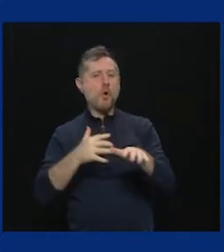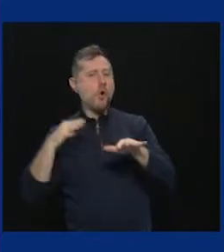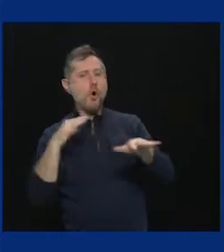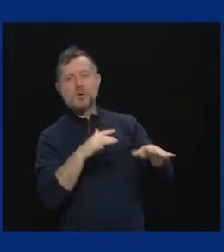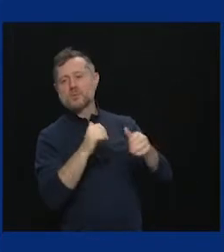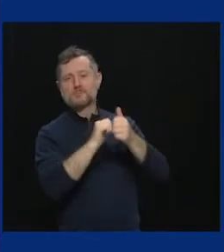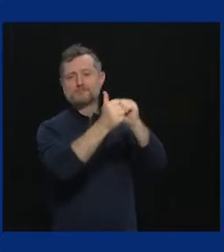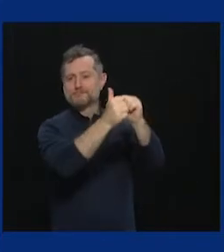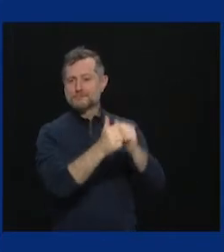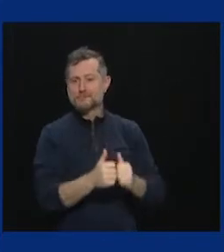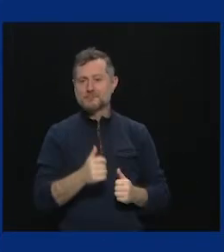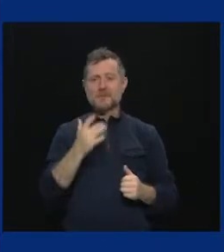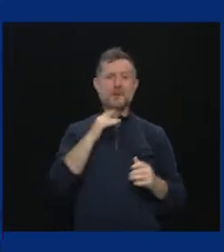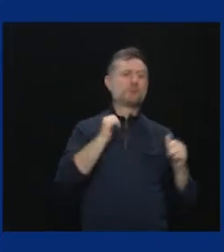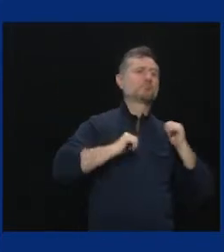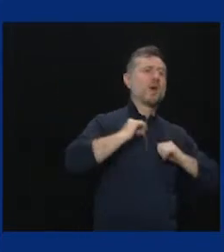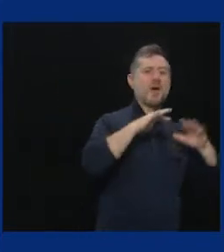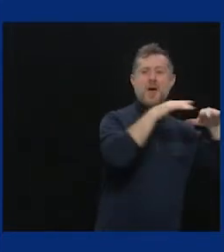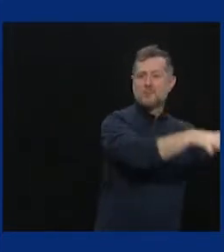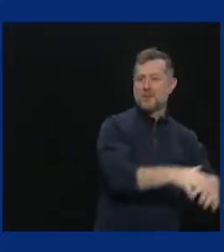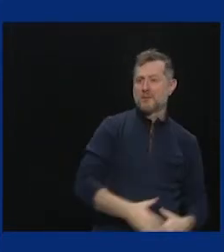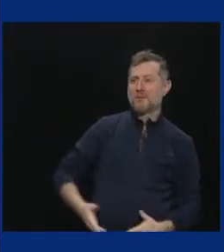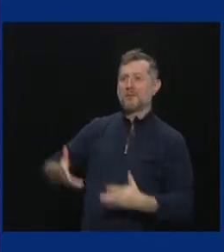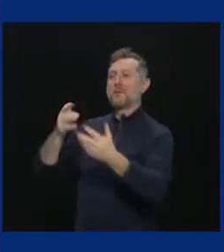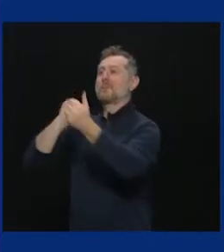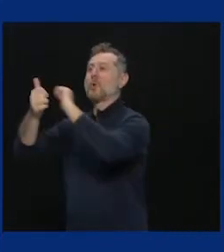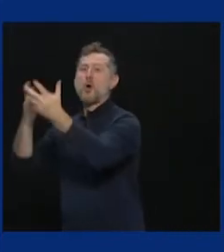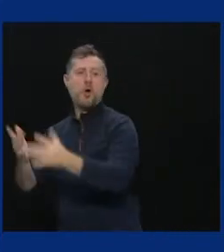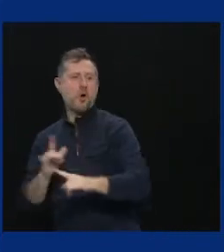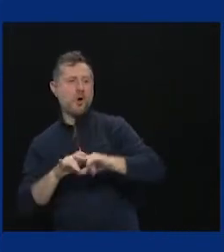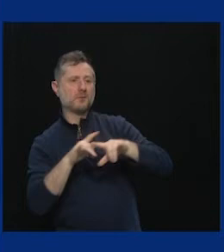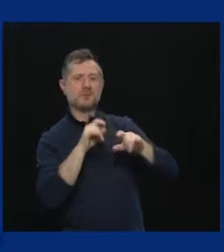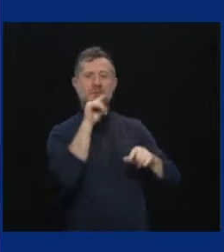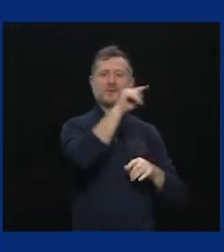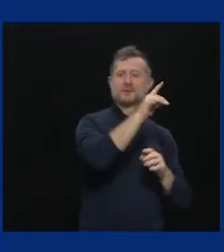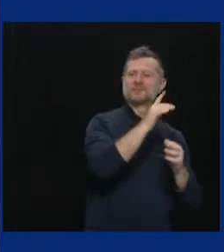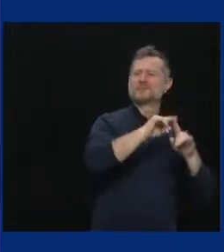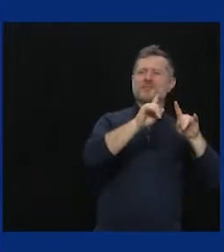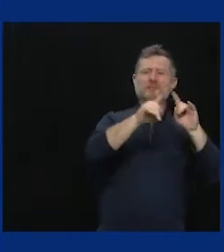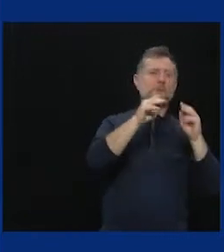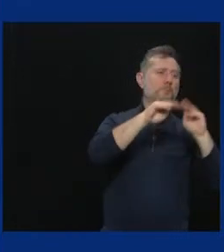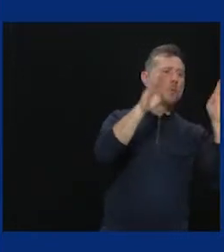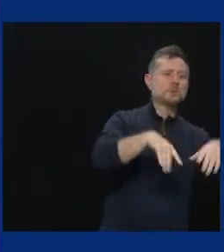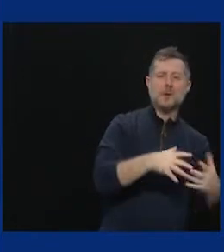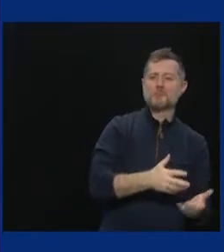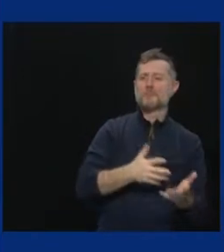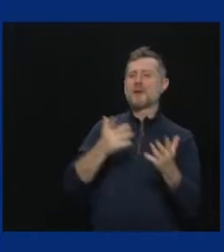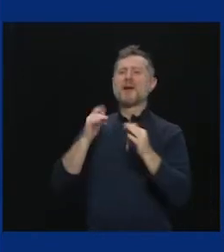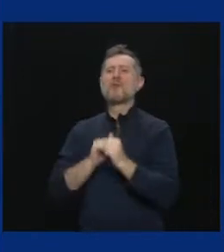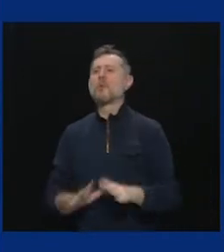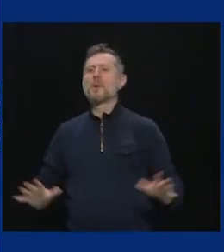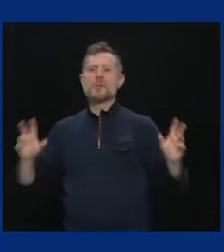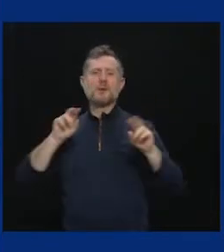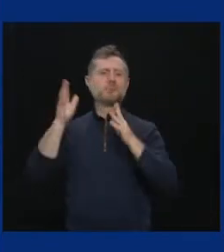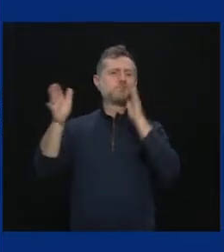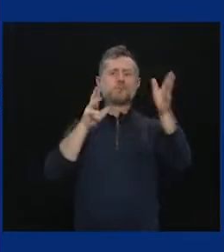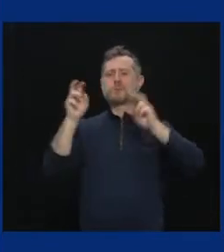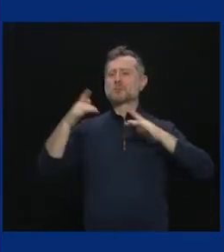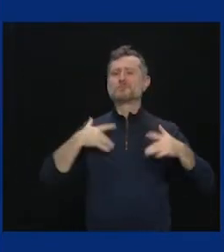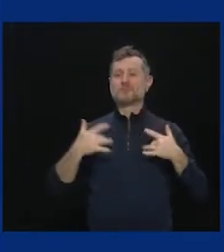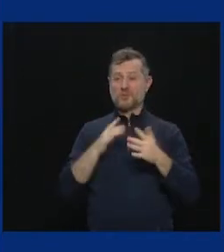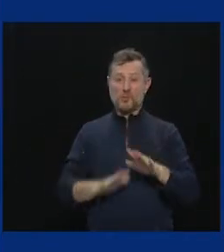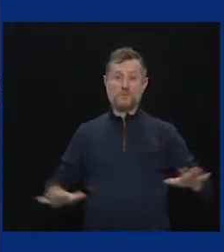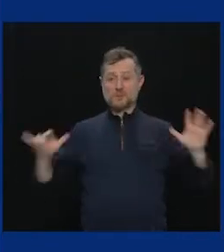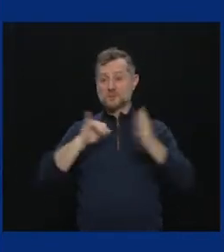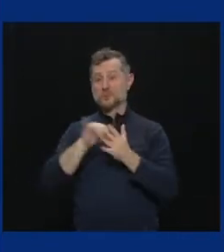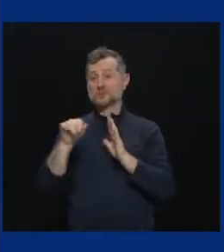back, and our sports teams are back, and these wonderful cultural institutions are back, as well as all of upstate is back. Niagara Falls never turned off. Just want to tell you